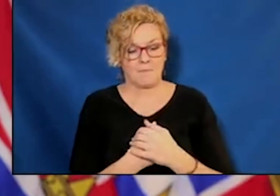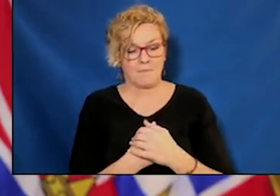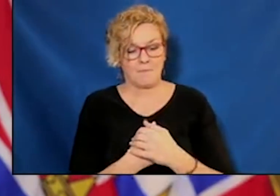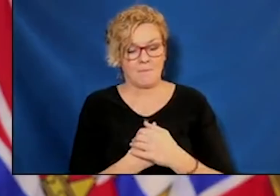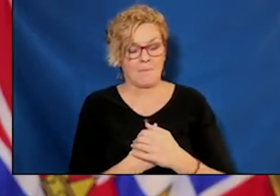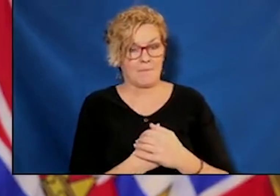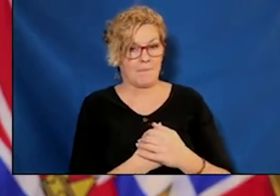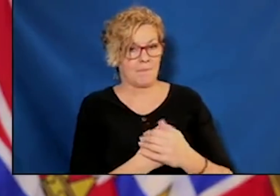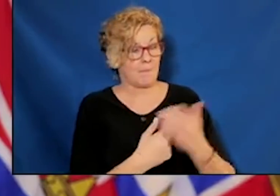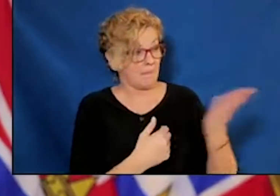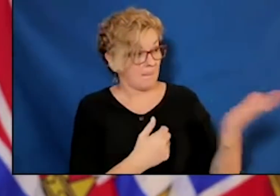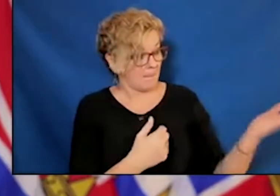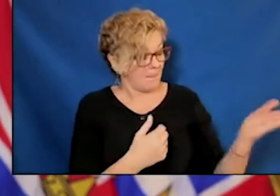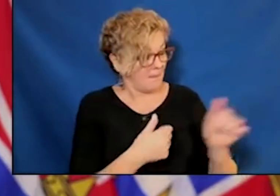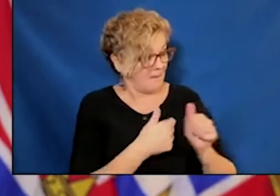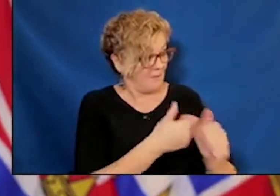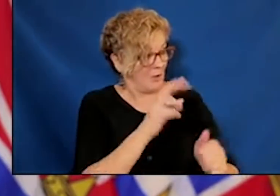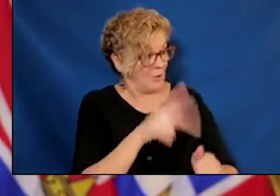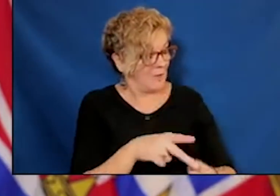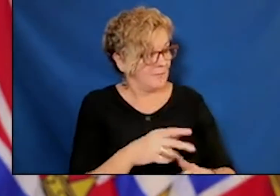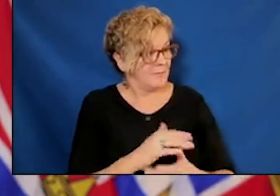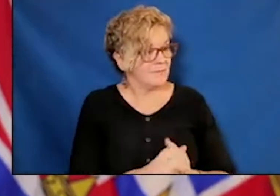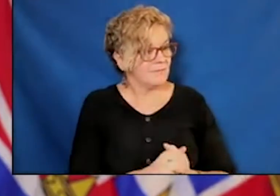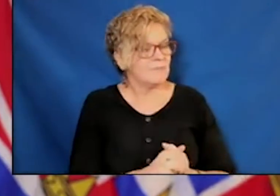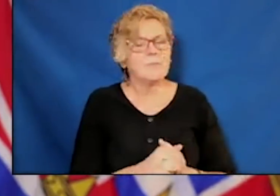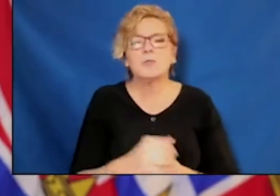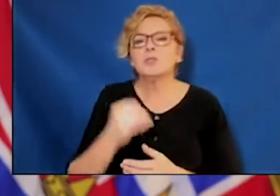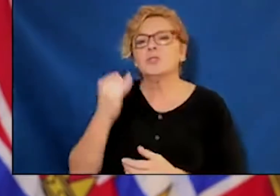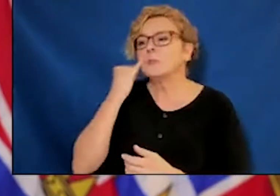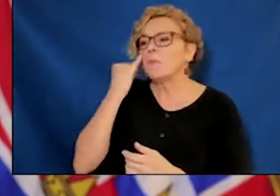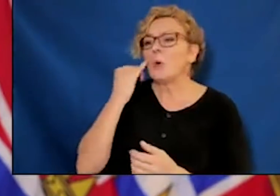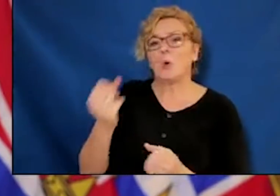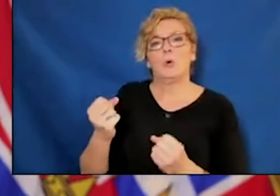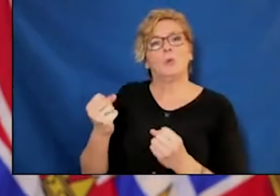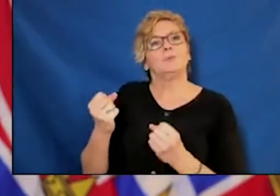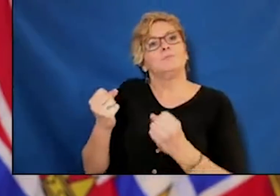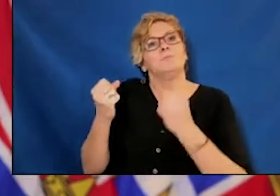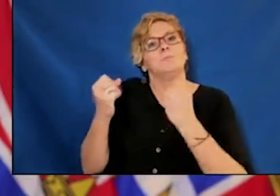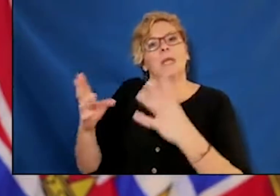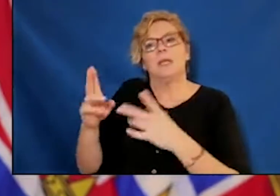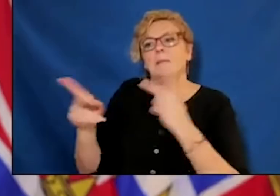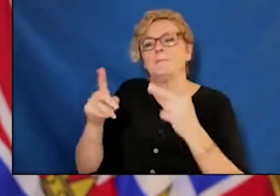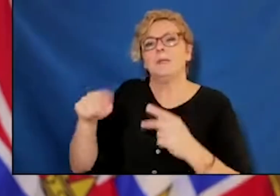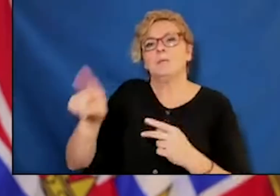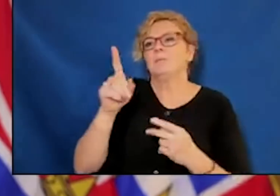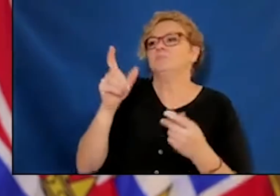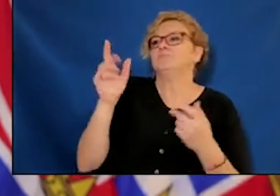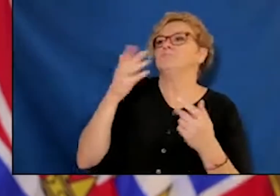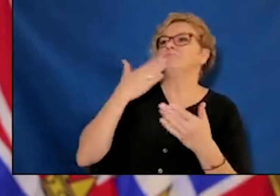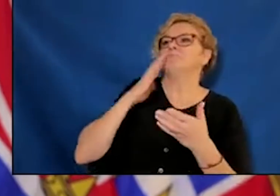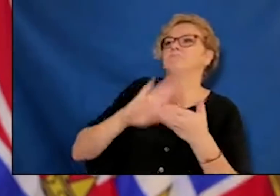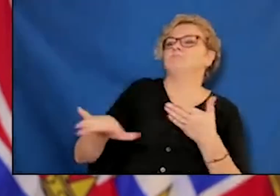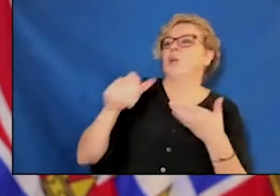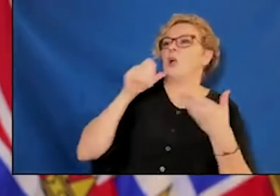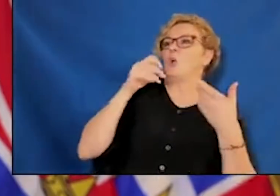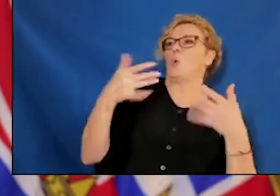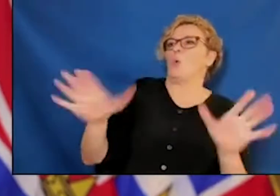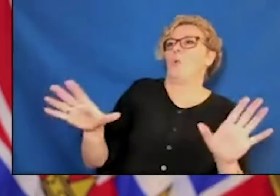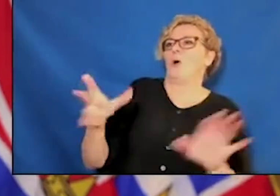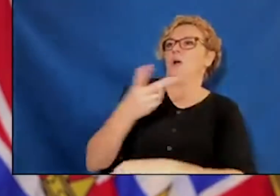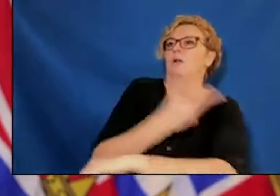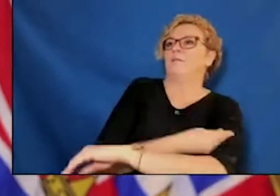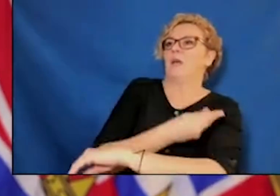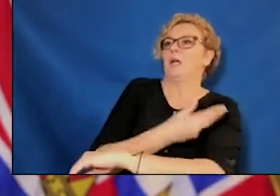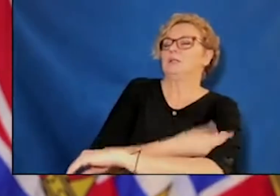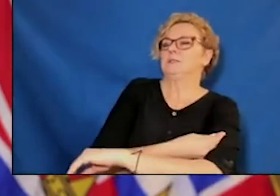refusing or choosing not to be vaccinated, we've heard that, well, it might not be a problem because most